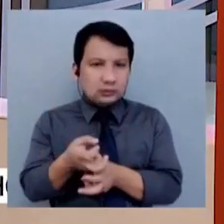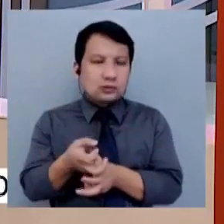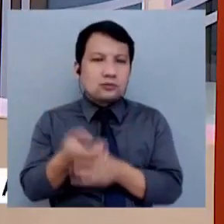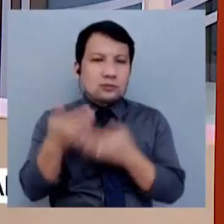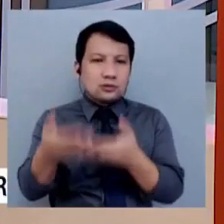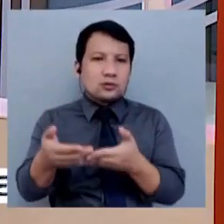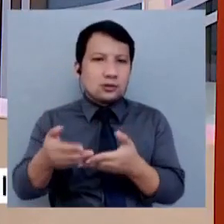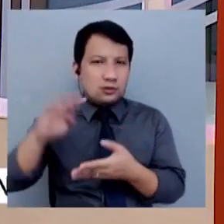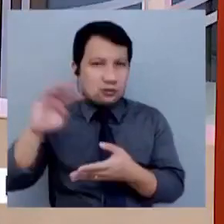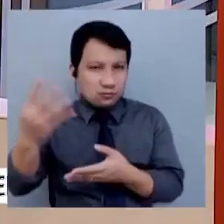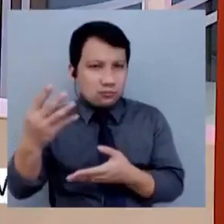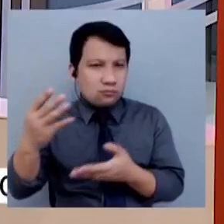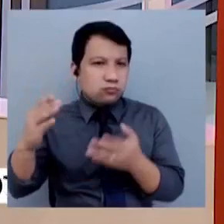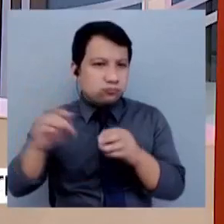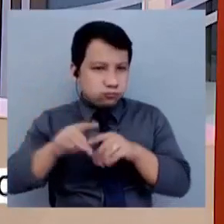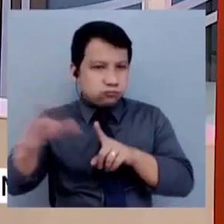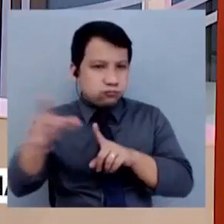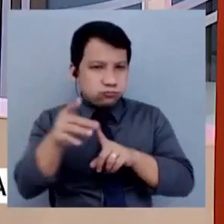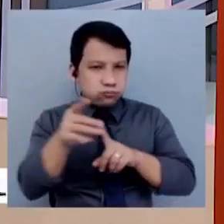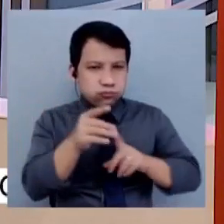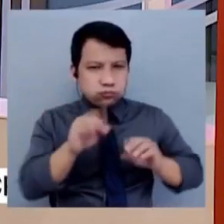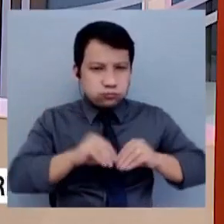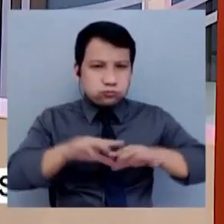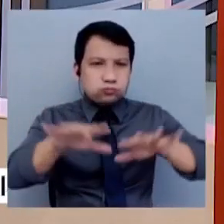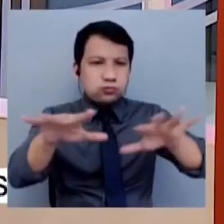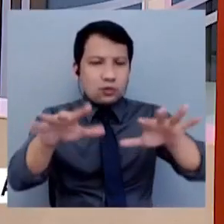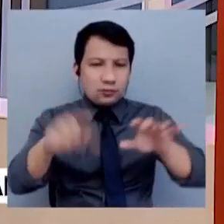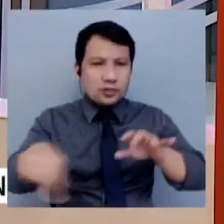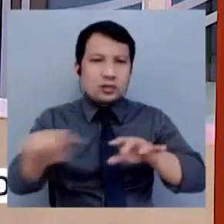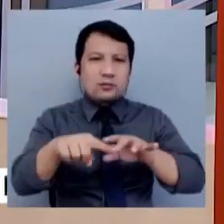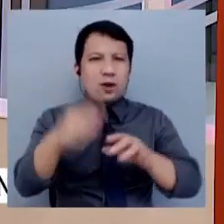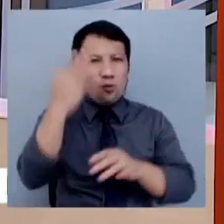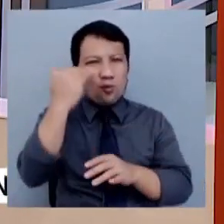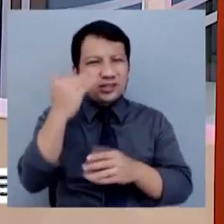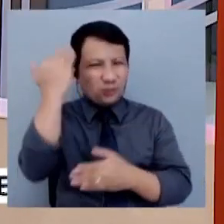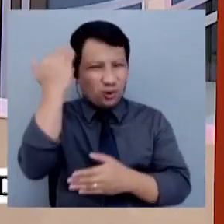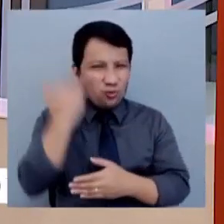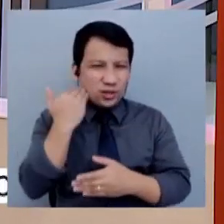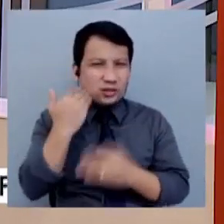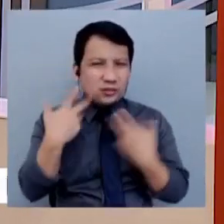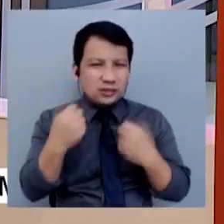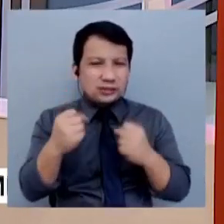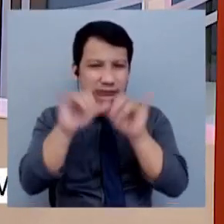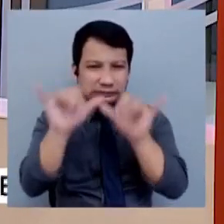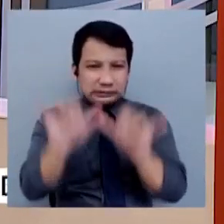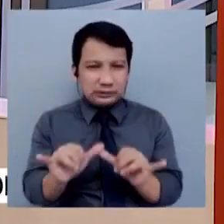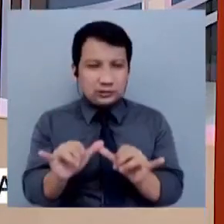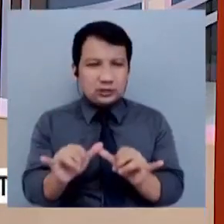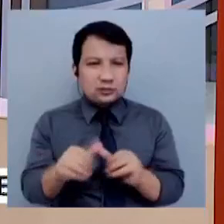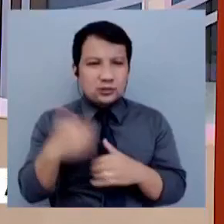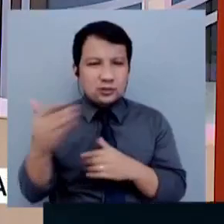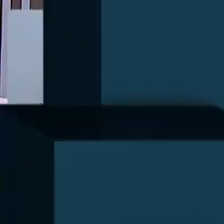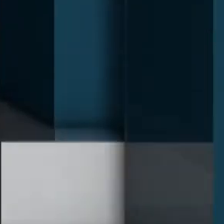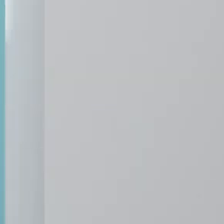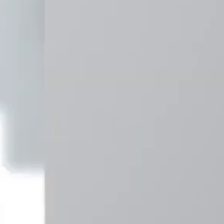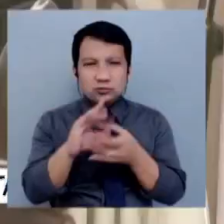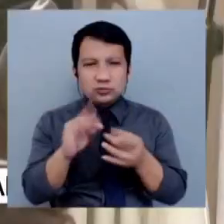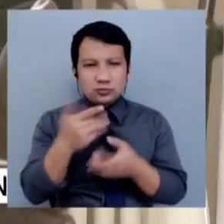with a fourth wave of infections that is pushing its limited healthcare system to the brink. Here's a full story.